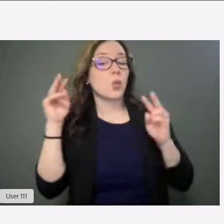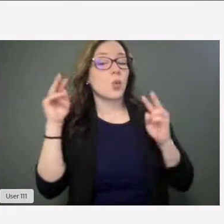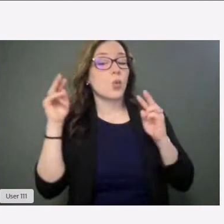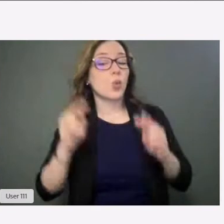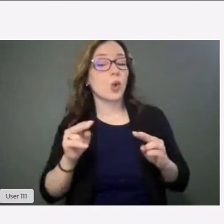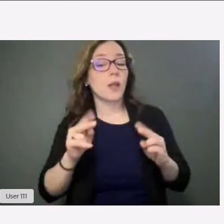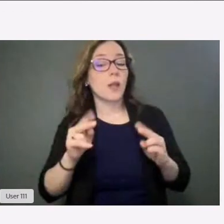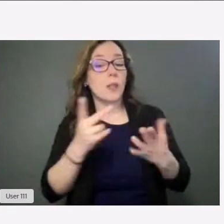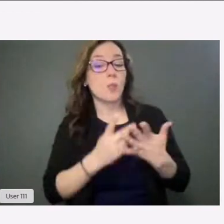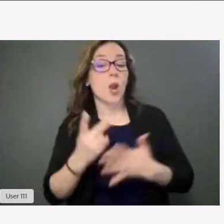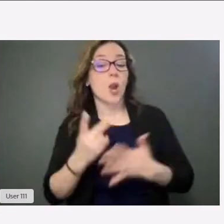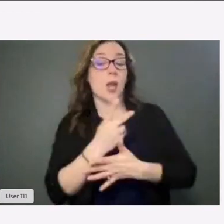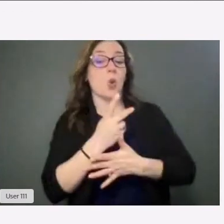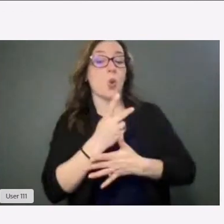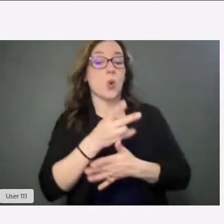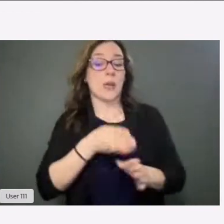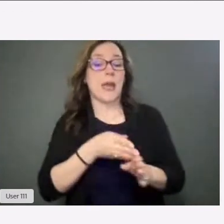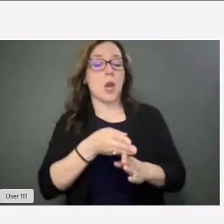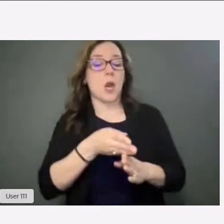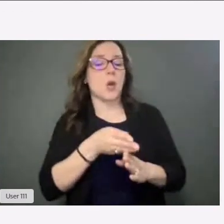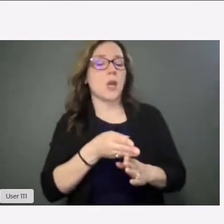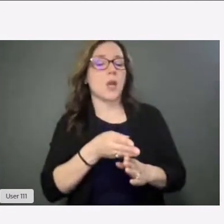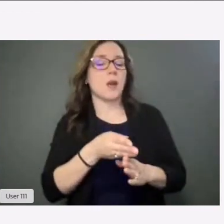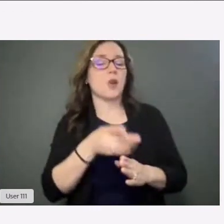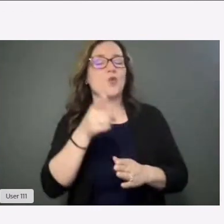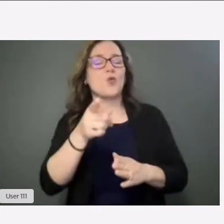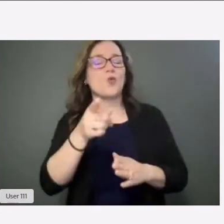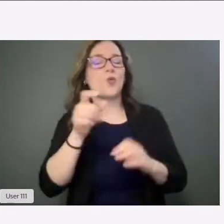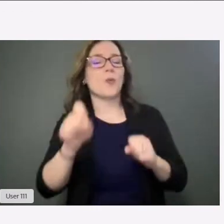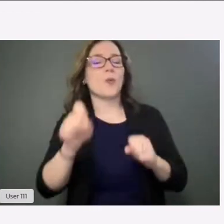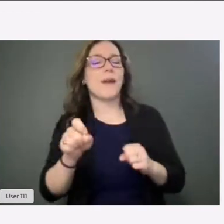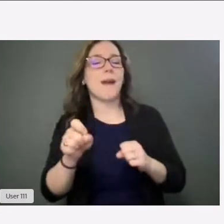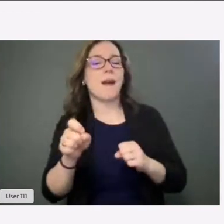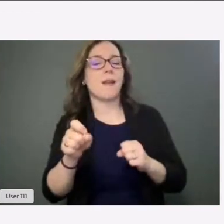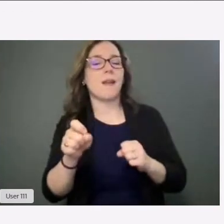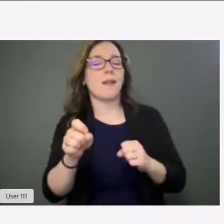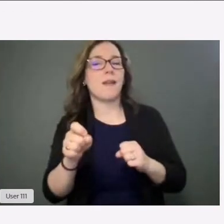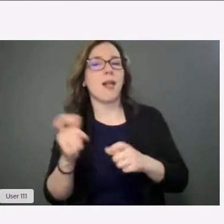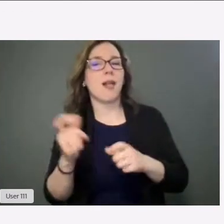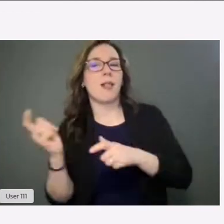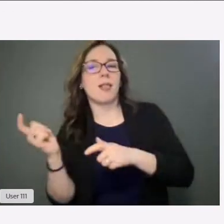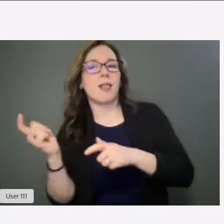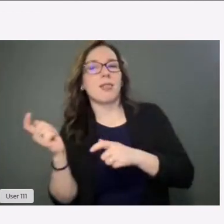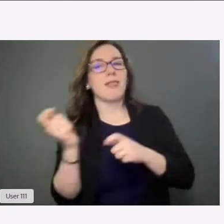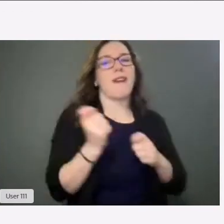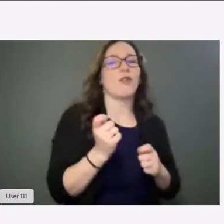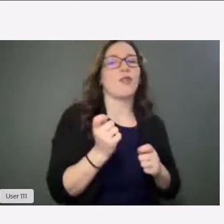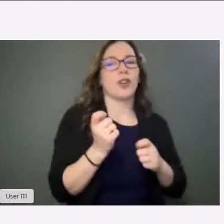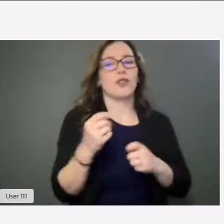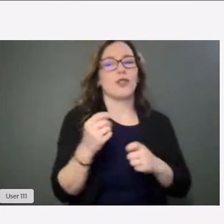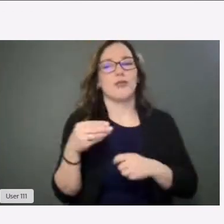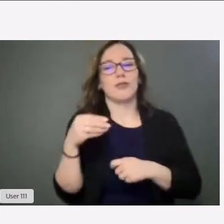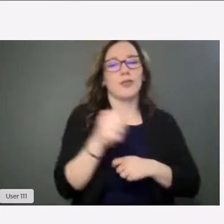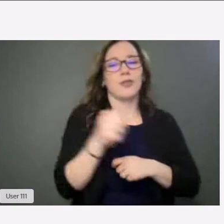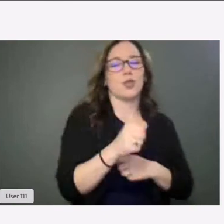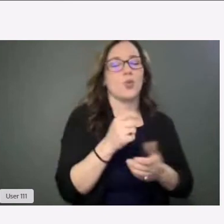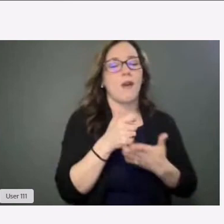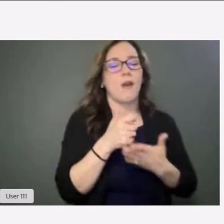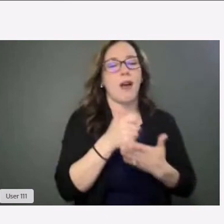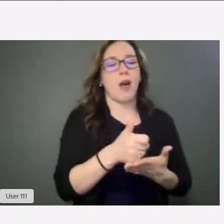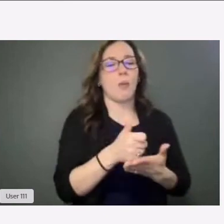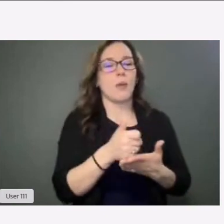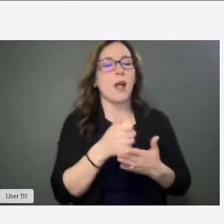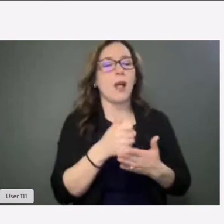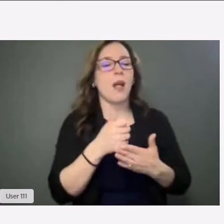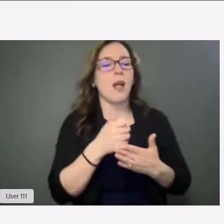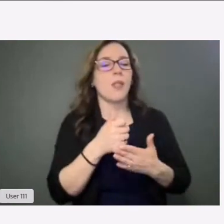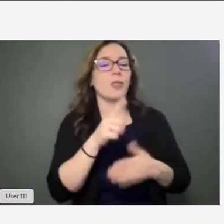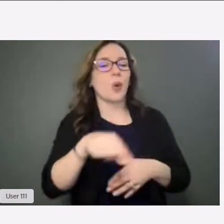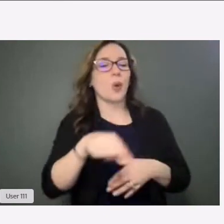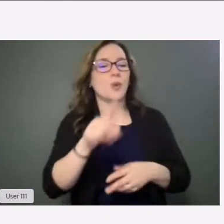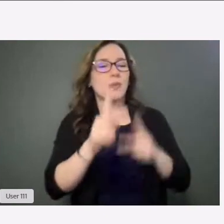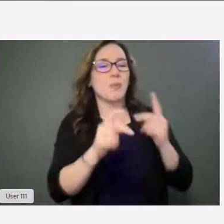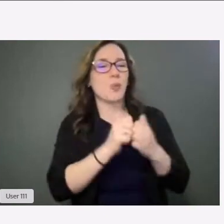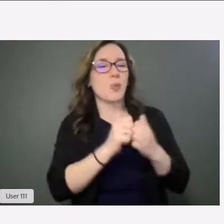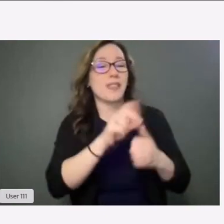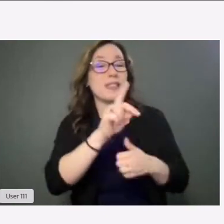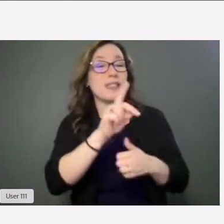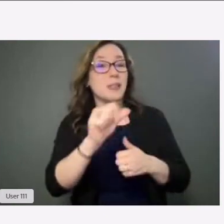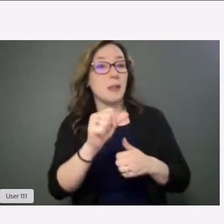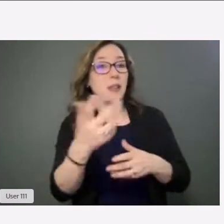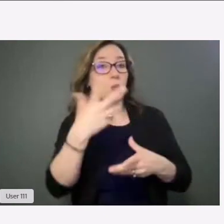area, then there's a way that you could leverage this funding towards helping the resilience of folks with disabilities in your